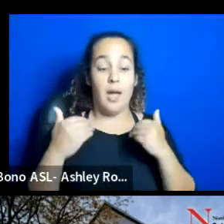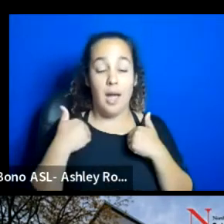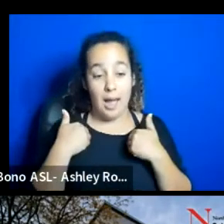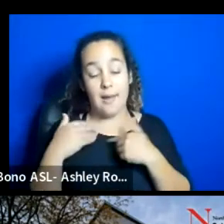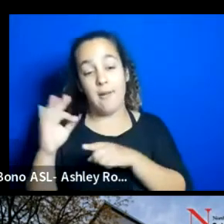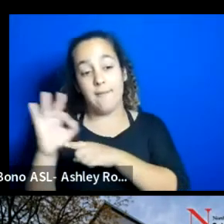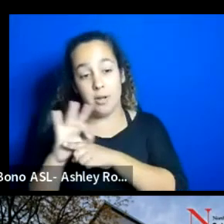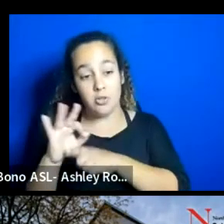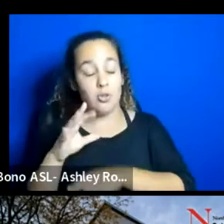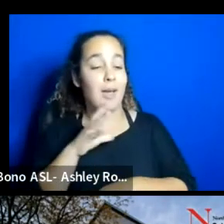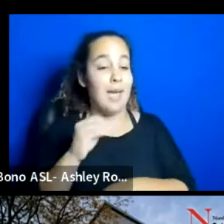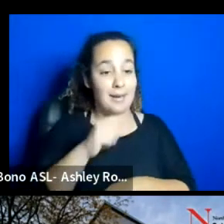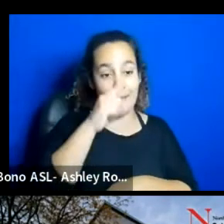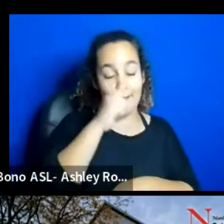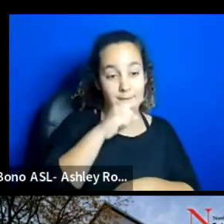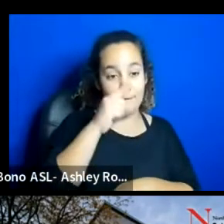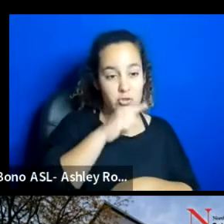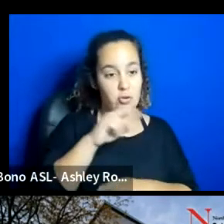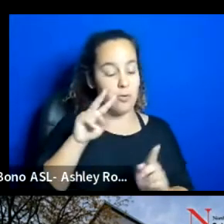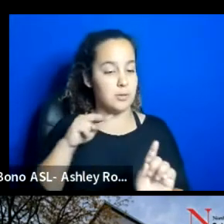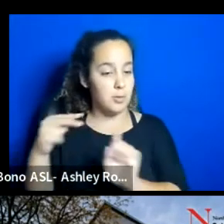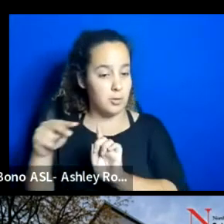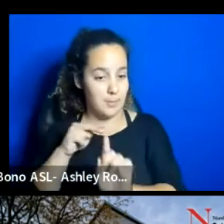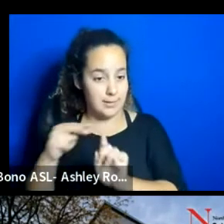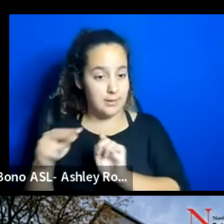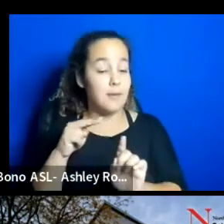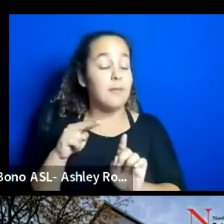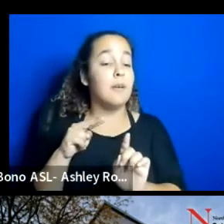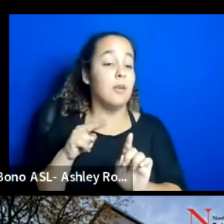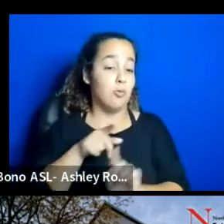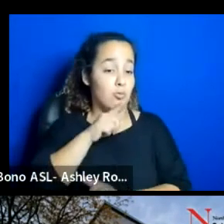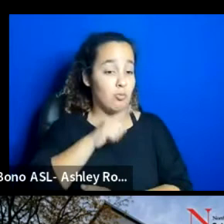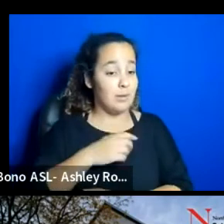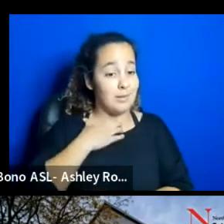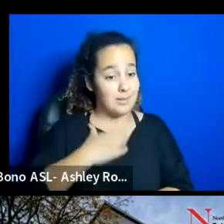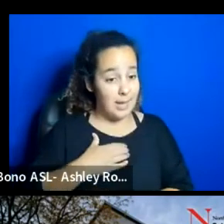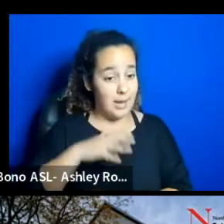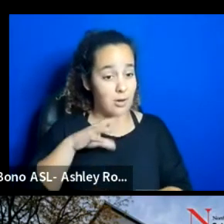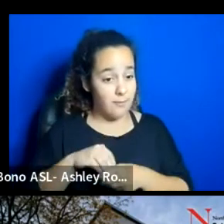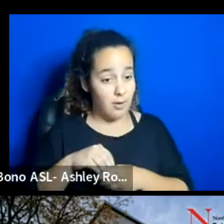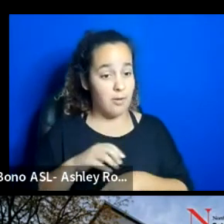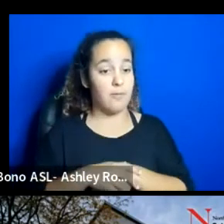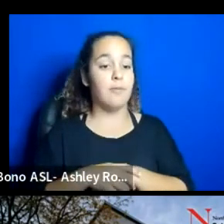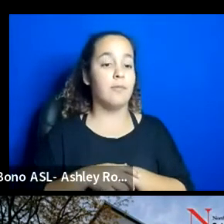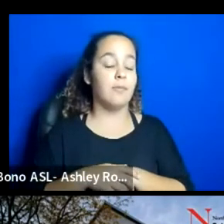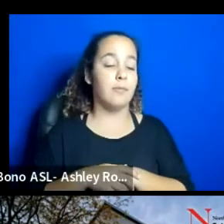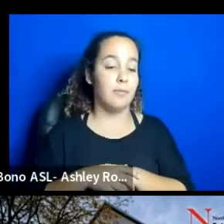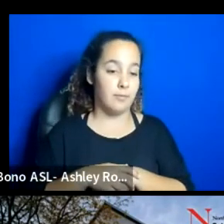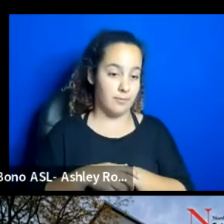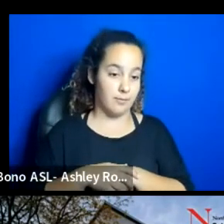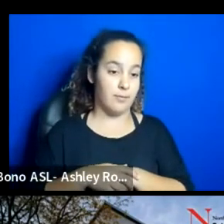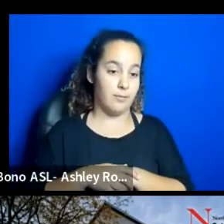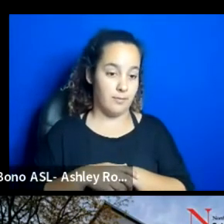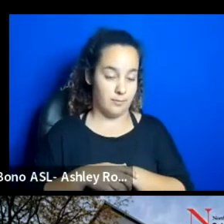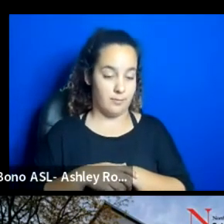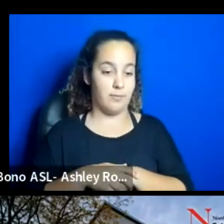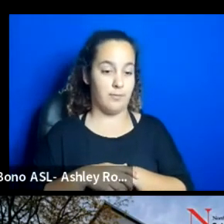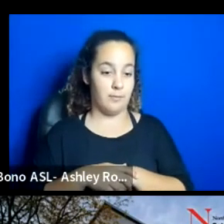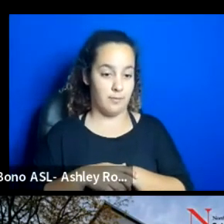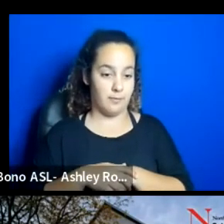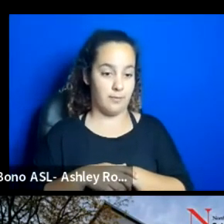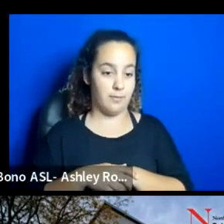fictional dimension, a space of desire that takes Salter's book into a bureaucratic territory of